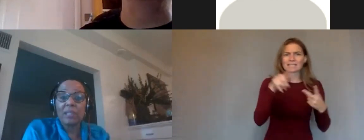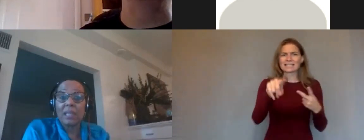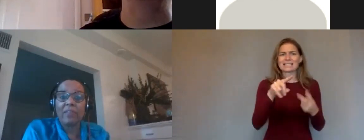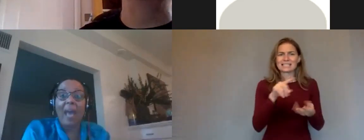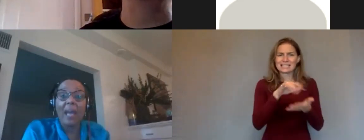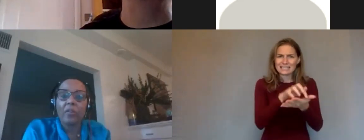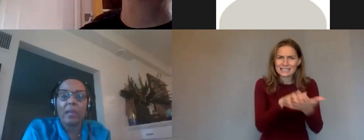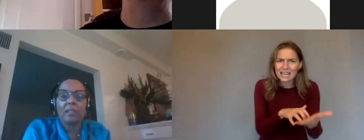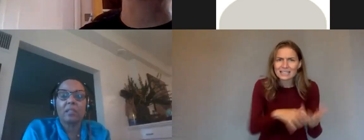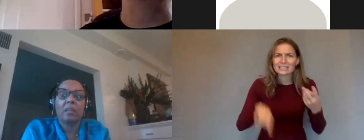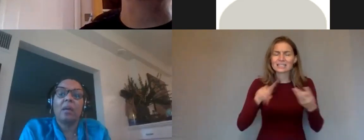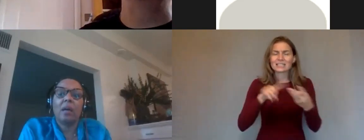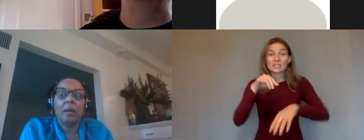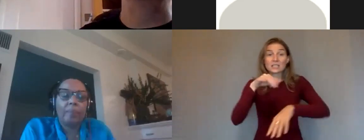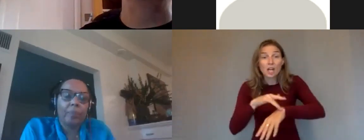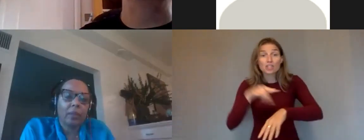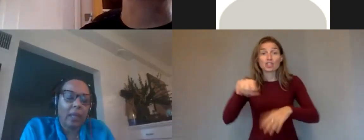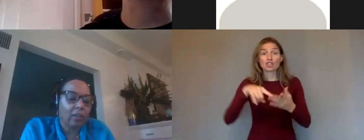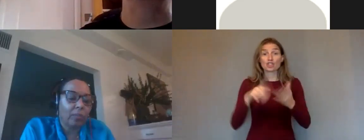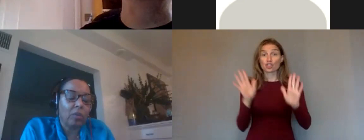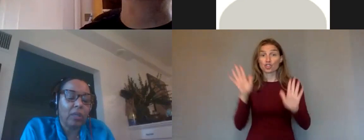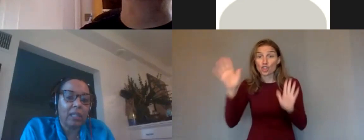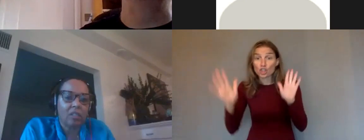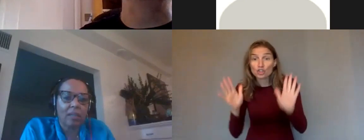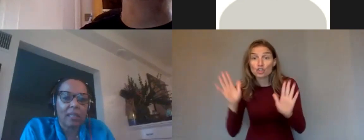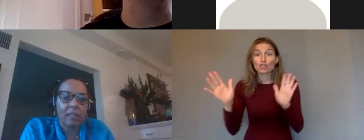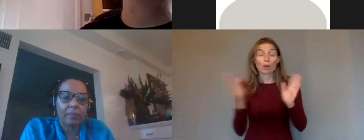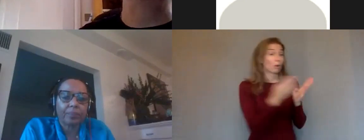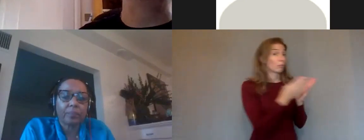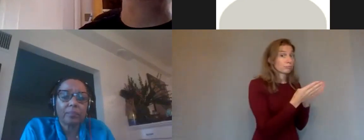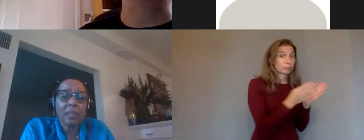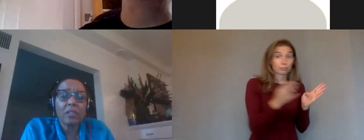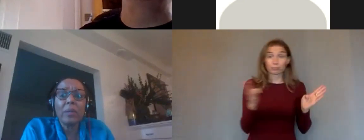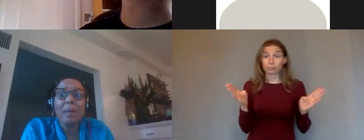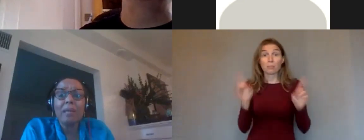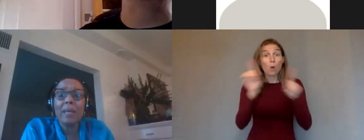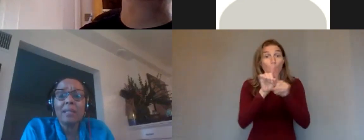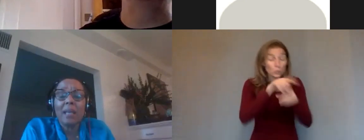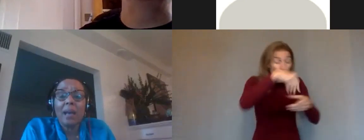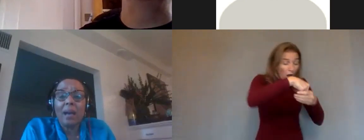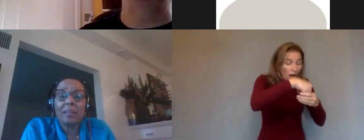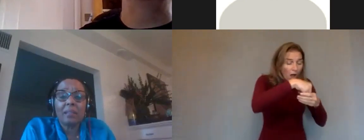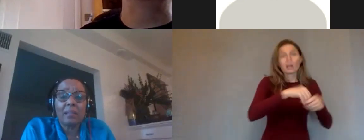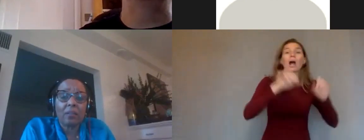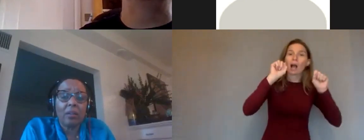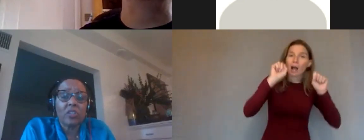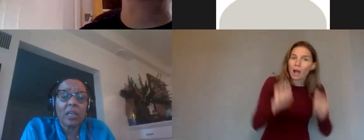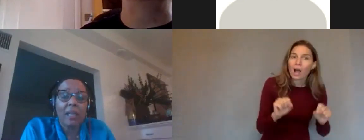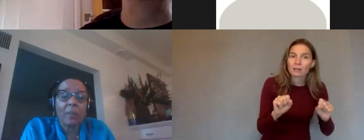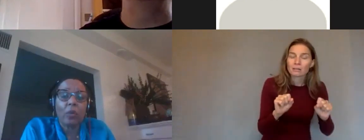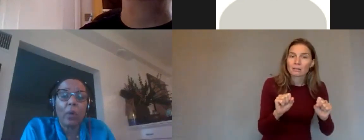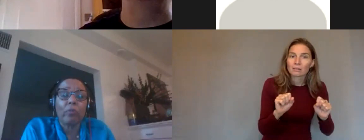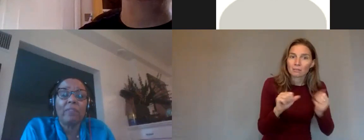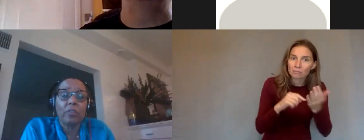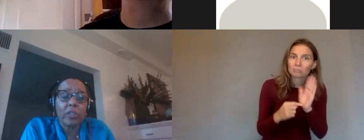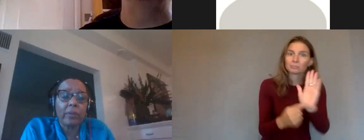to receive and create and communicate content. So in many ways, I think technology